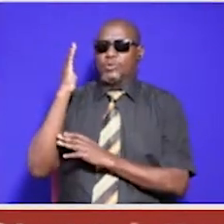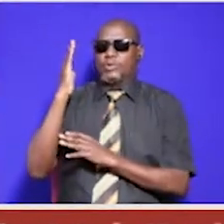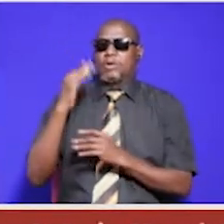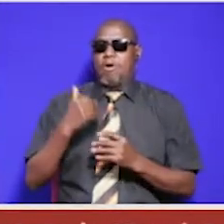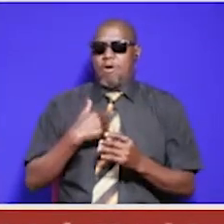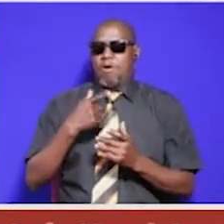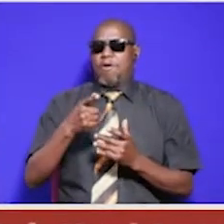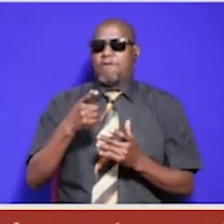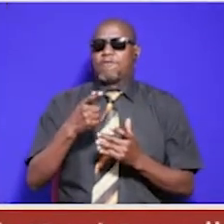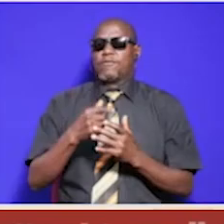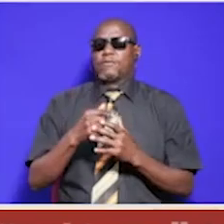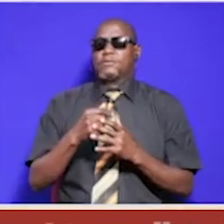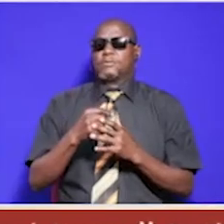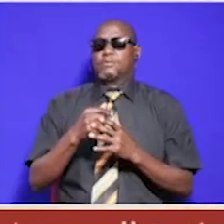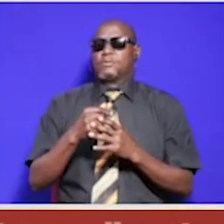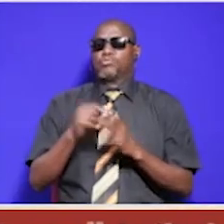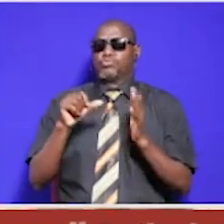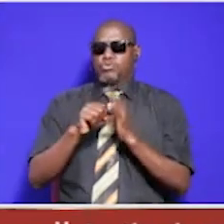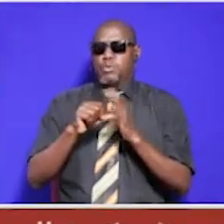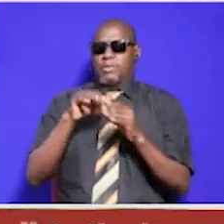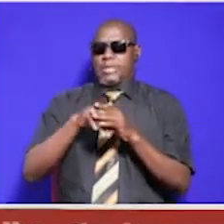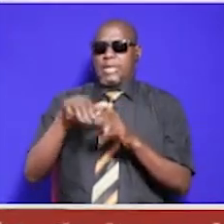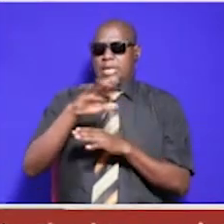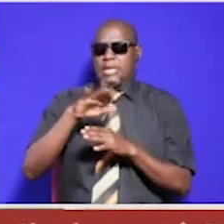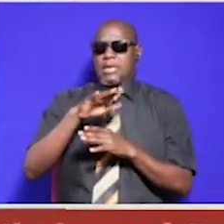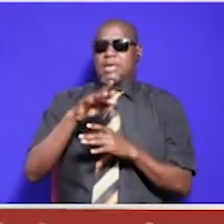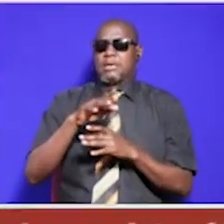and accused the police for being reluctant to arrest